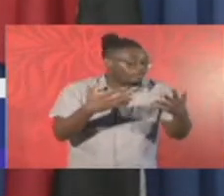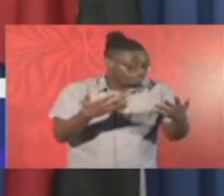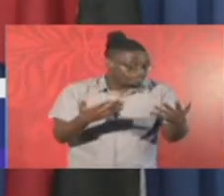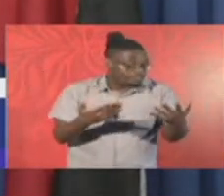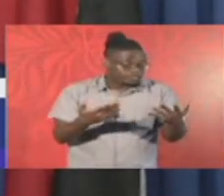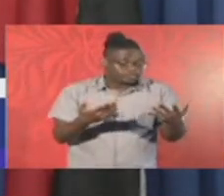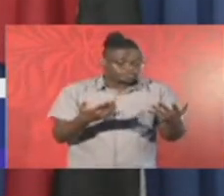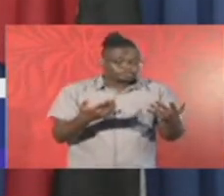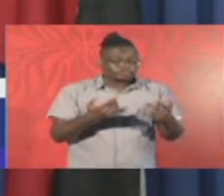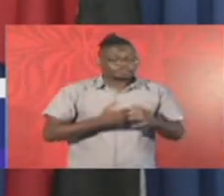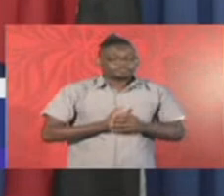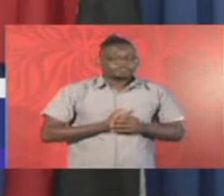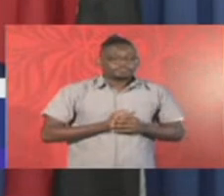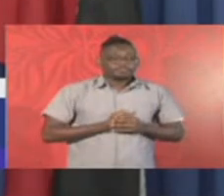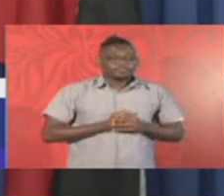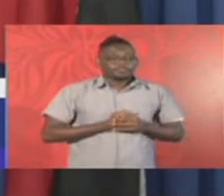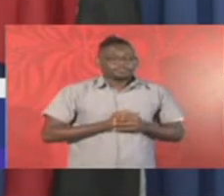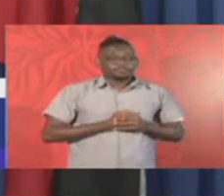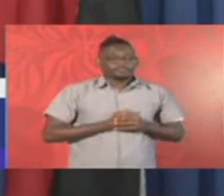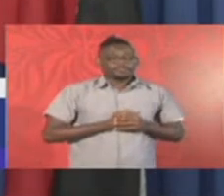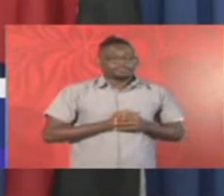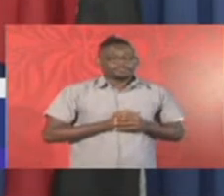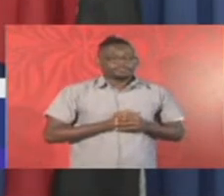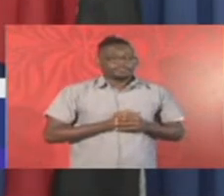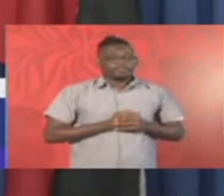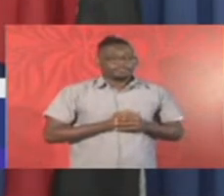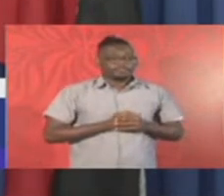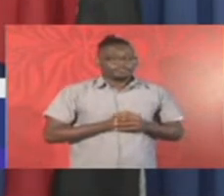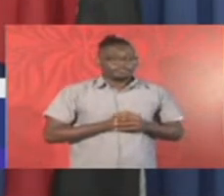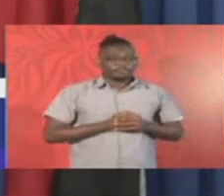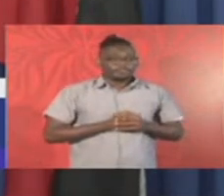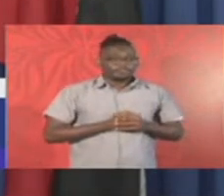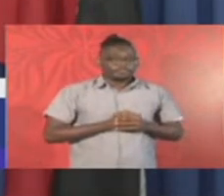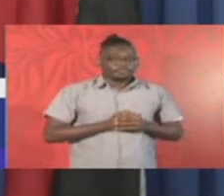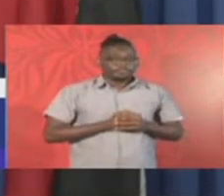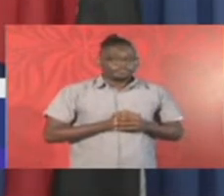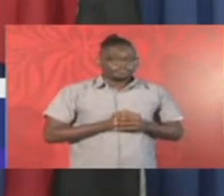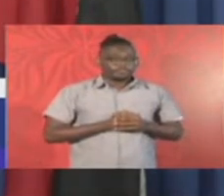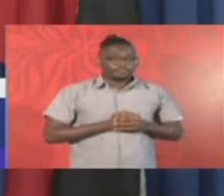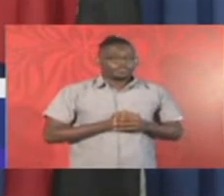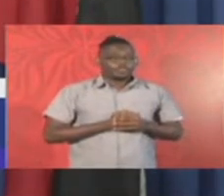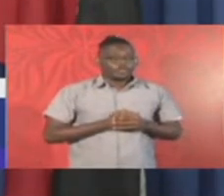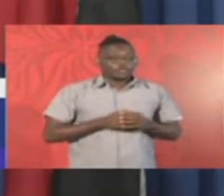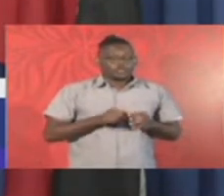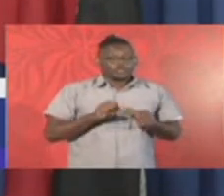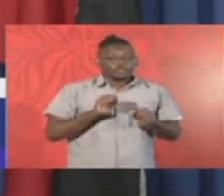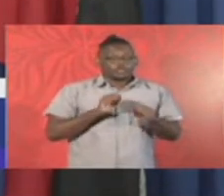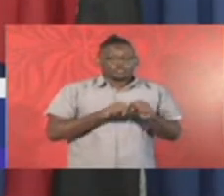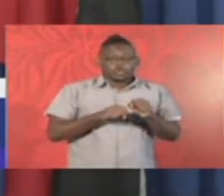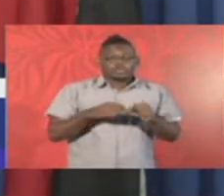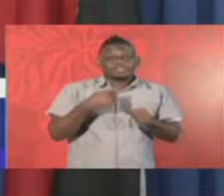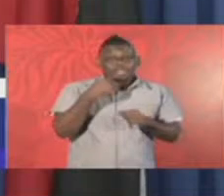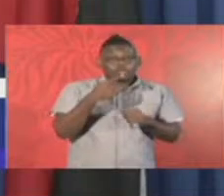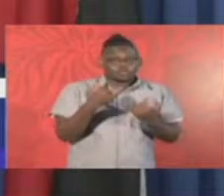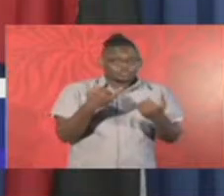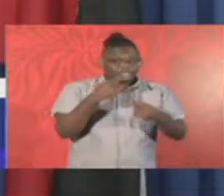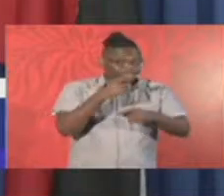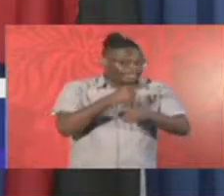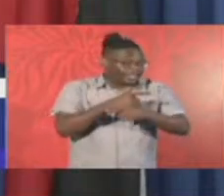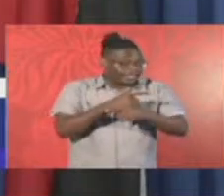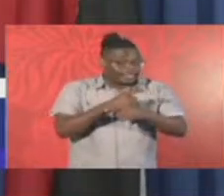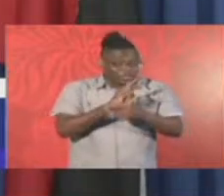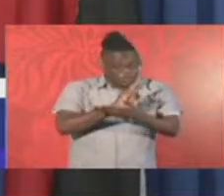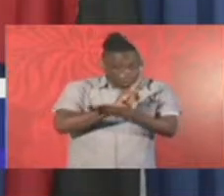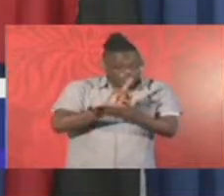instances. And I would say today, if at the end of that week when we finish